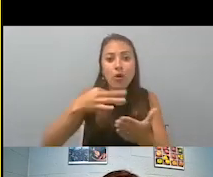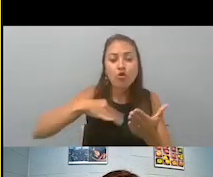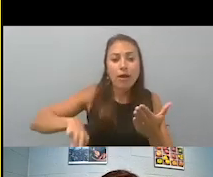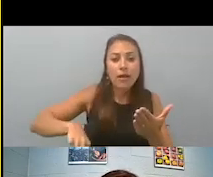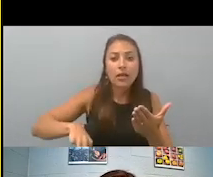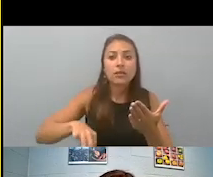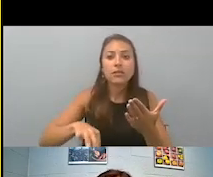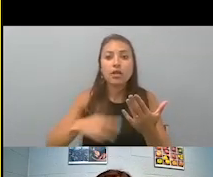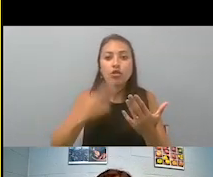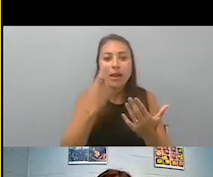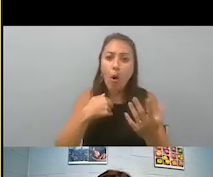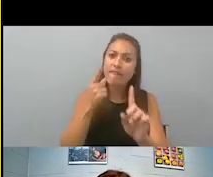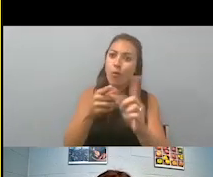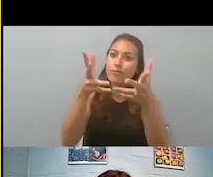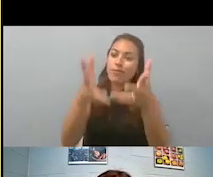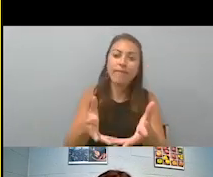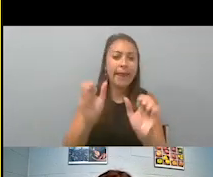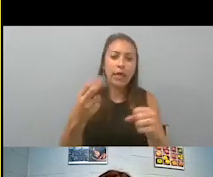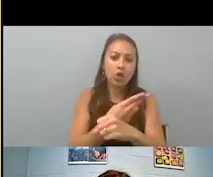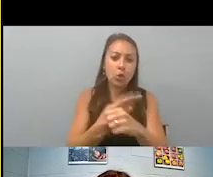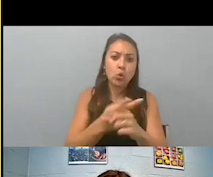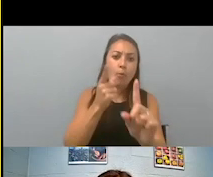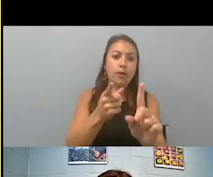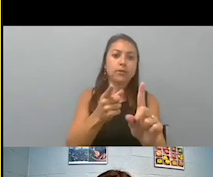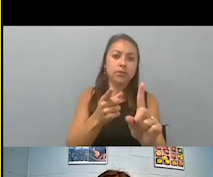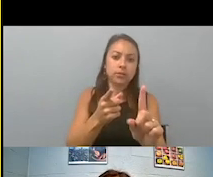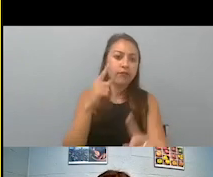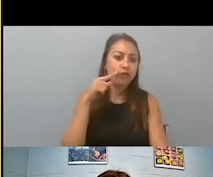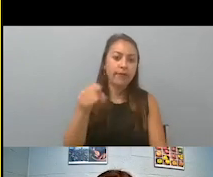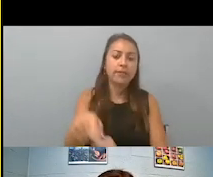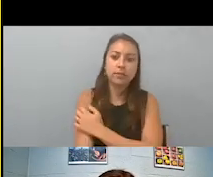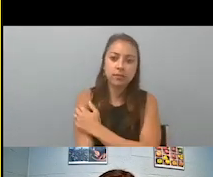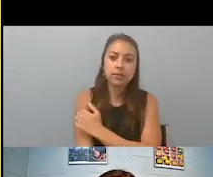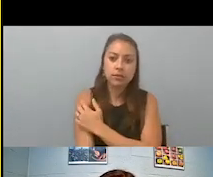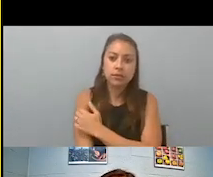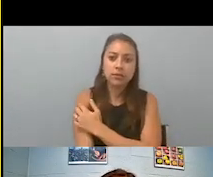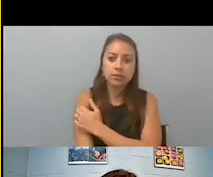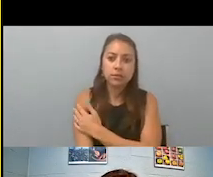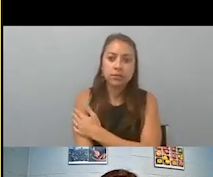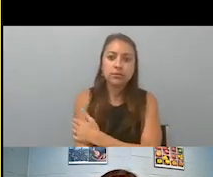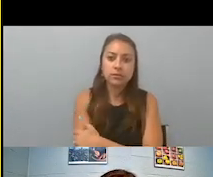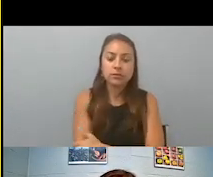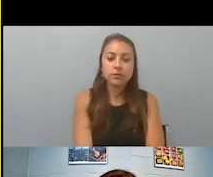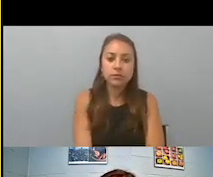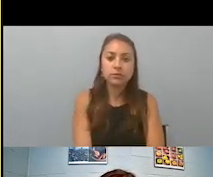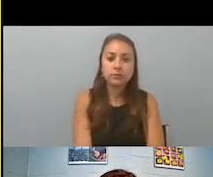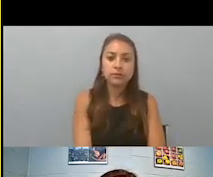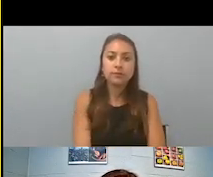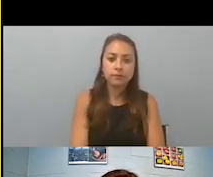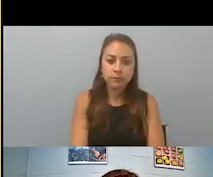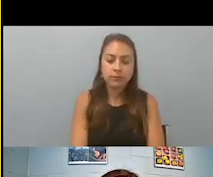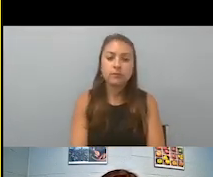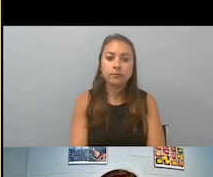semester and found that they had points, they could use their points for a door rate to get in. But for the most part, this is where one